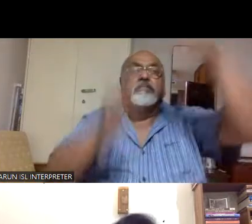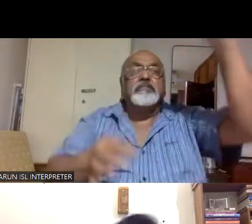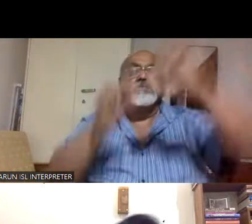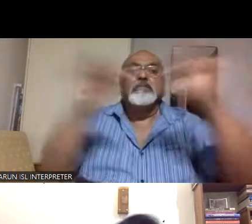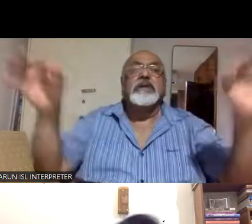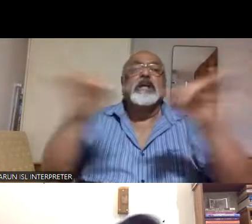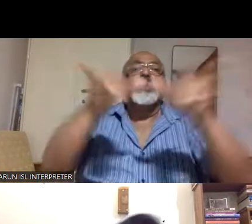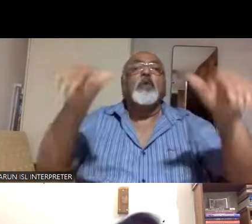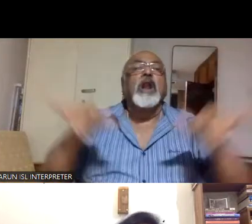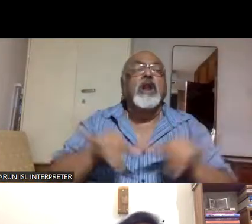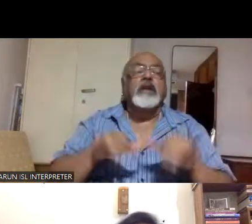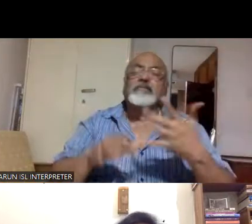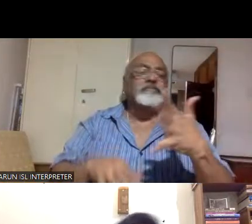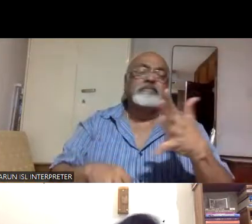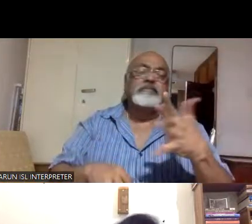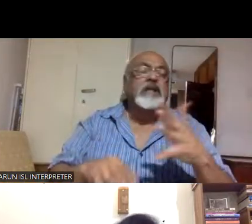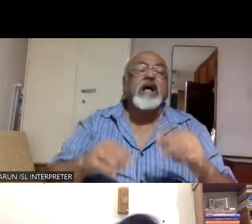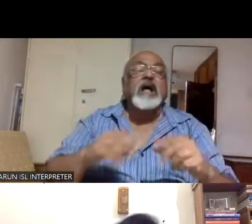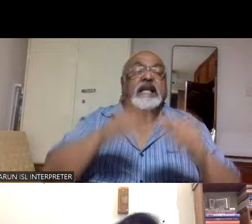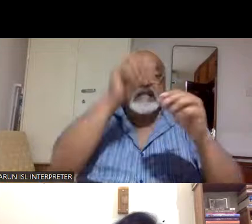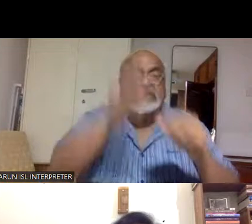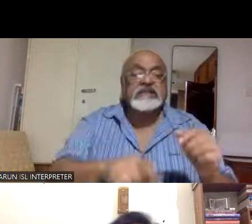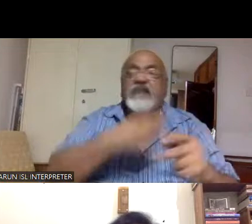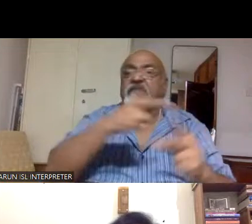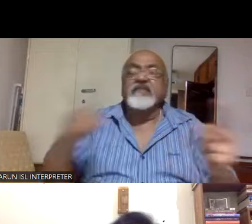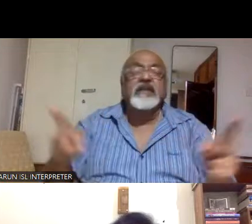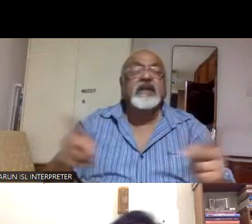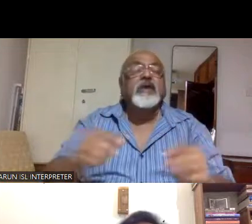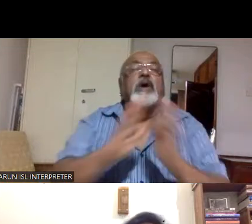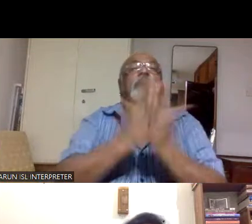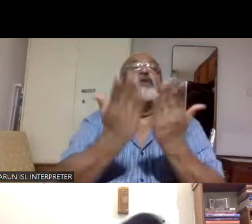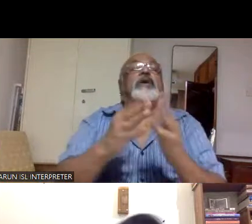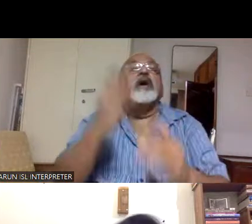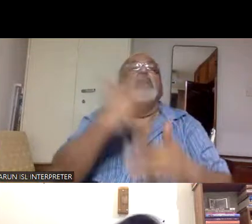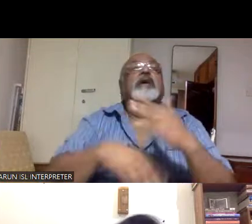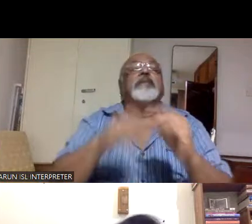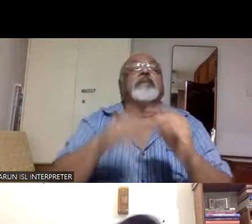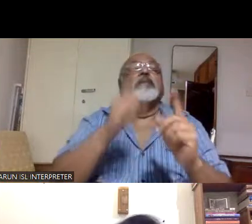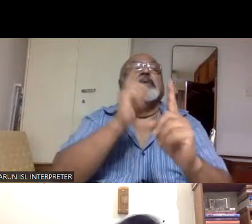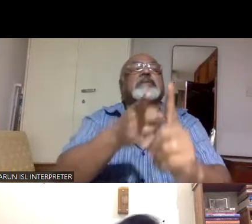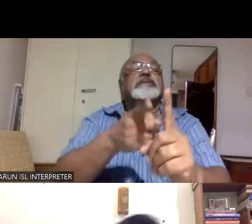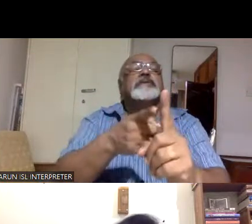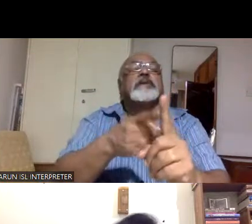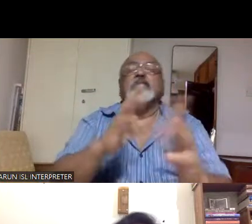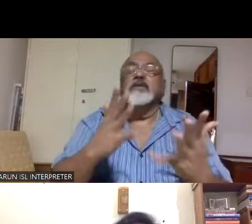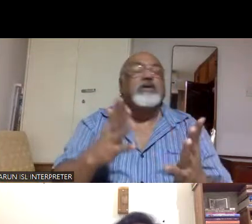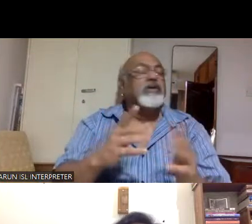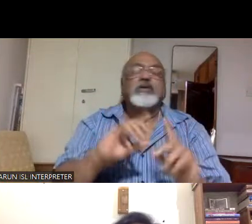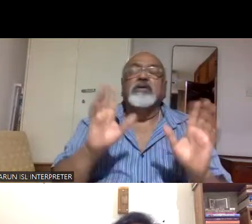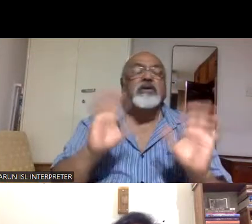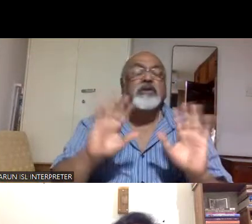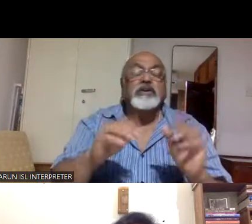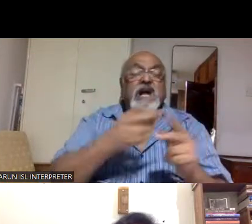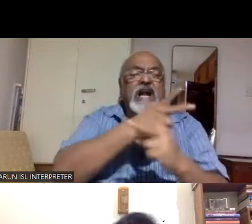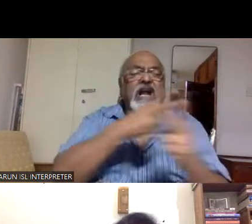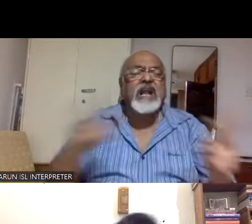disabled people in India. We cannot write a book and we say, look, we have written a book for the disability sector. We cannot design